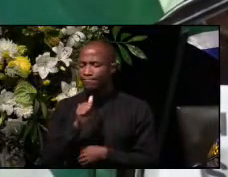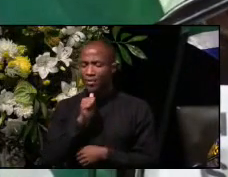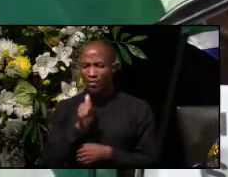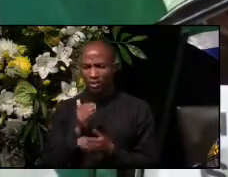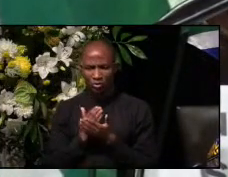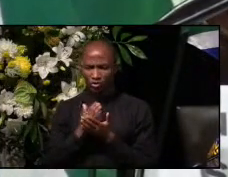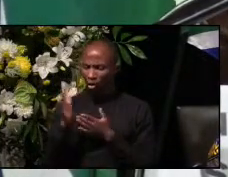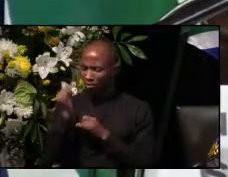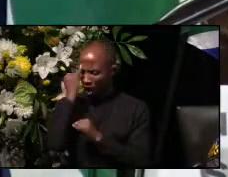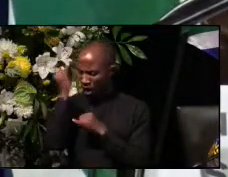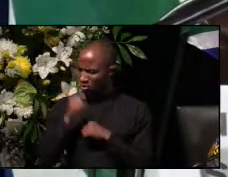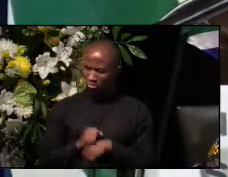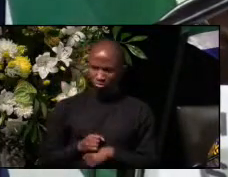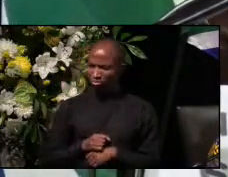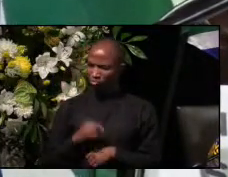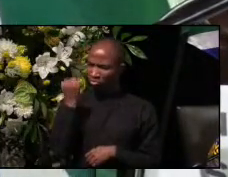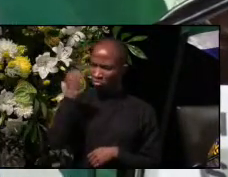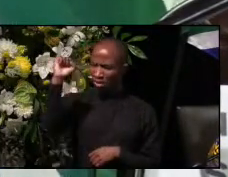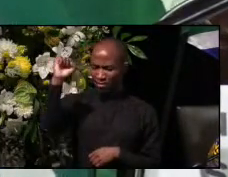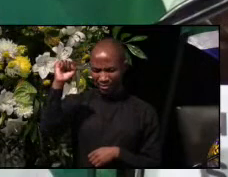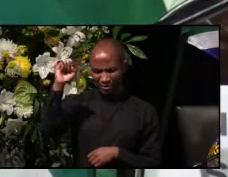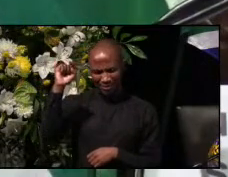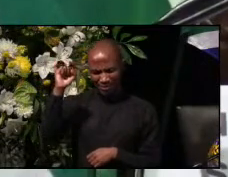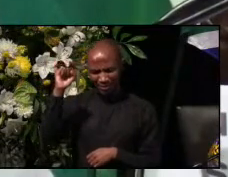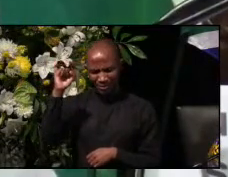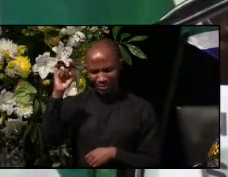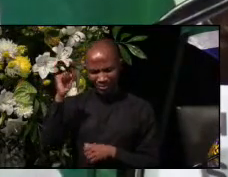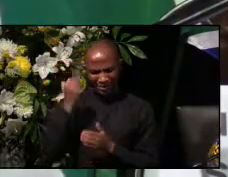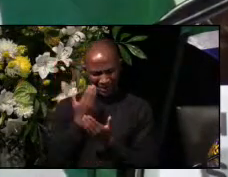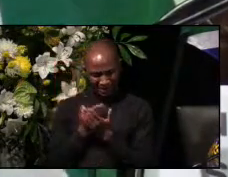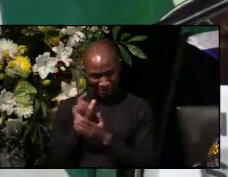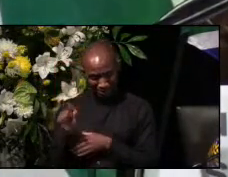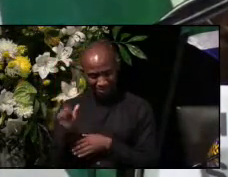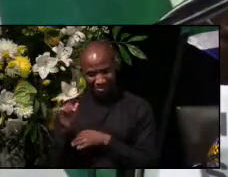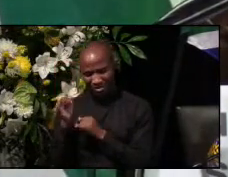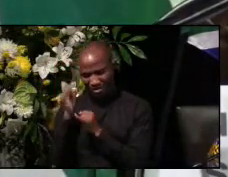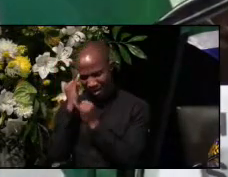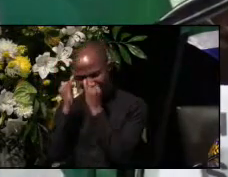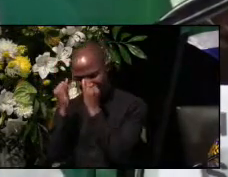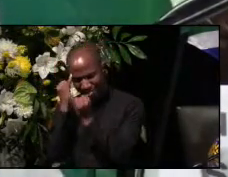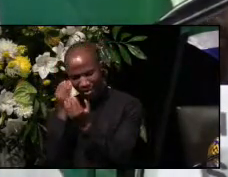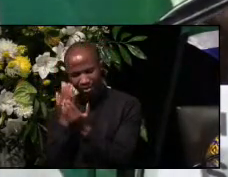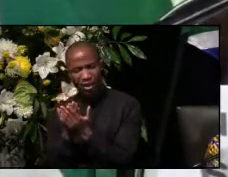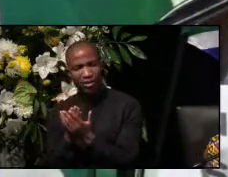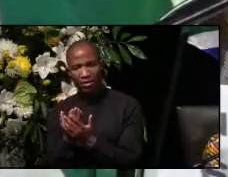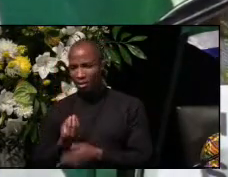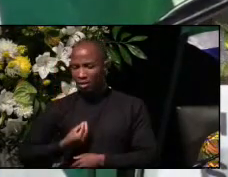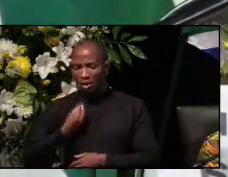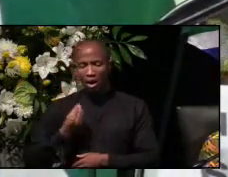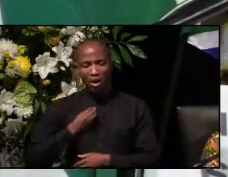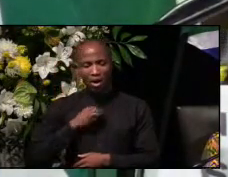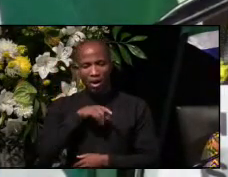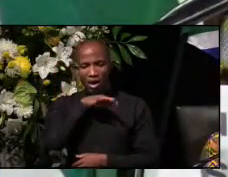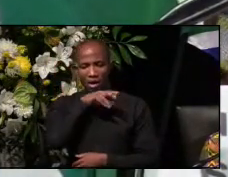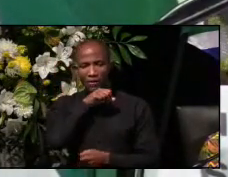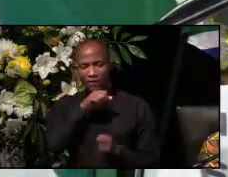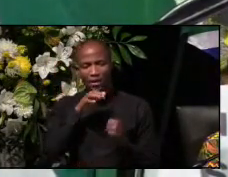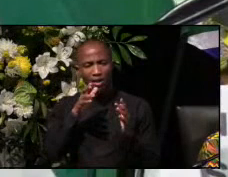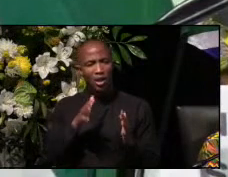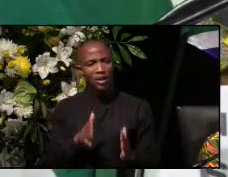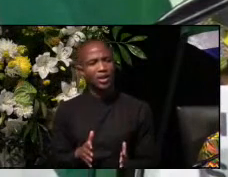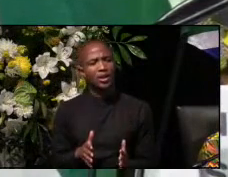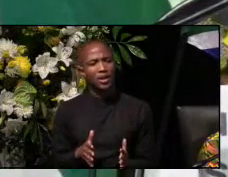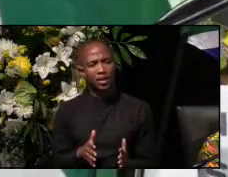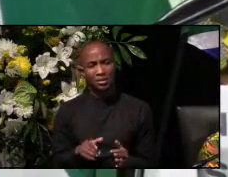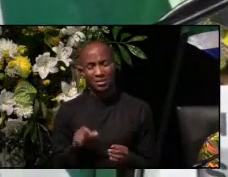we rejected it's quite interesting when I'm with young africaners and I speak about